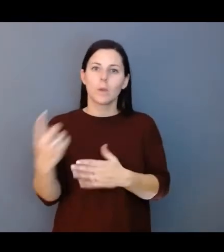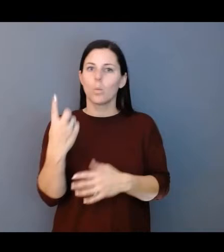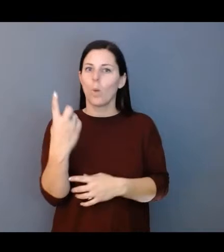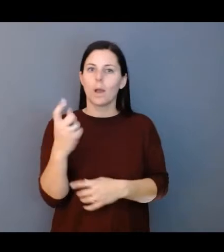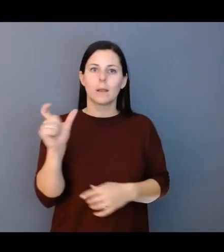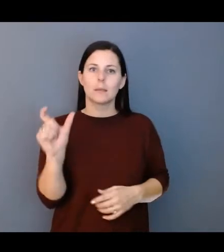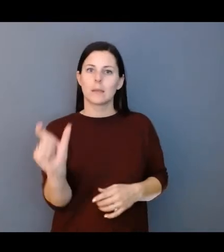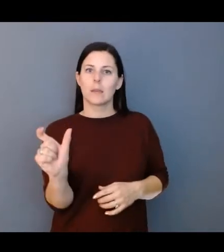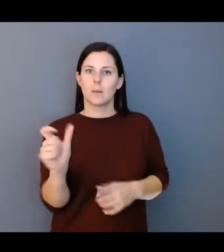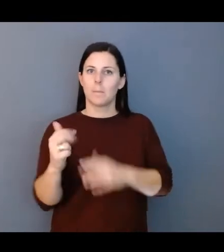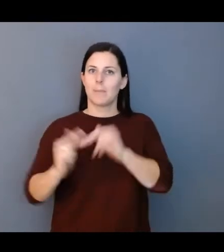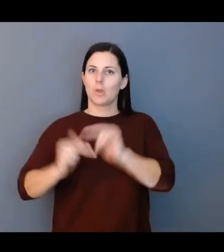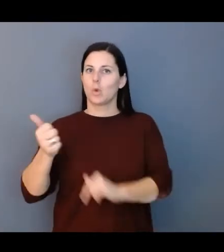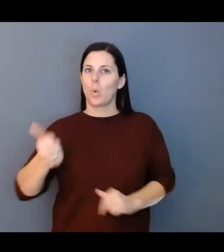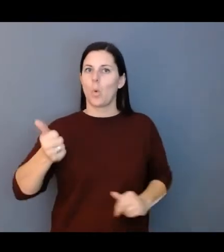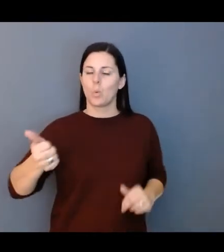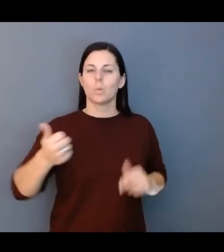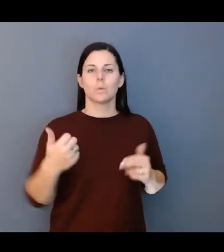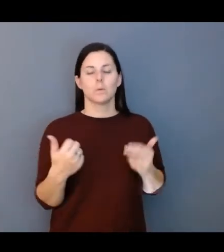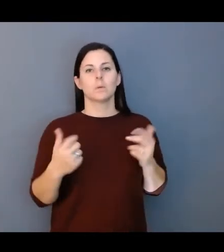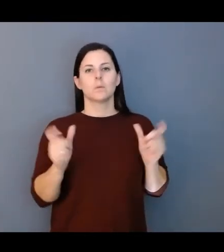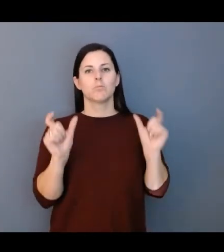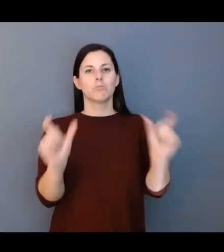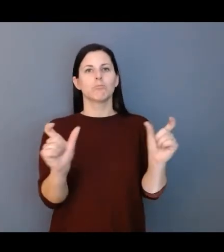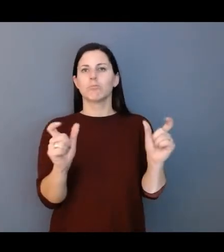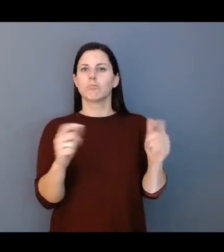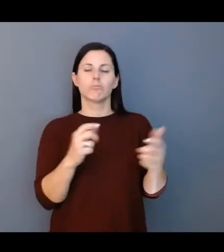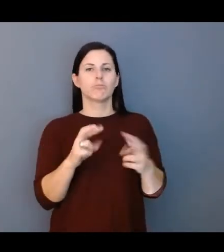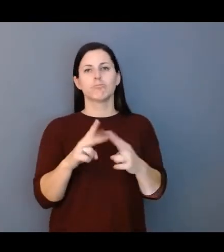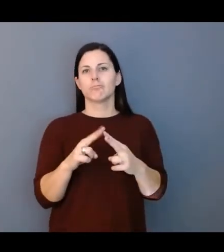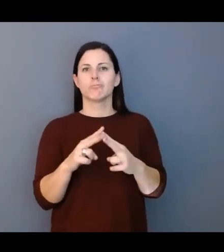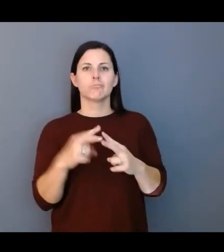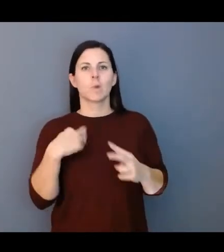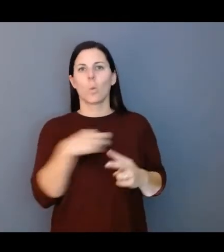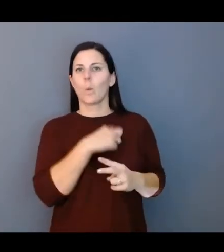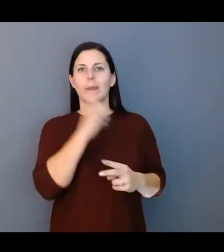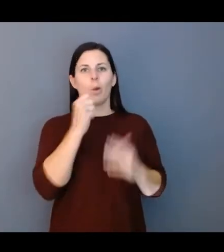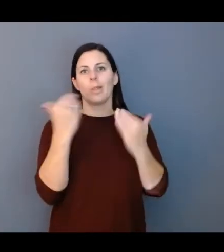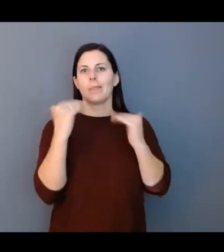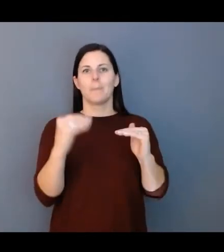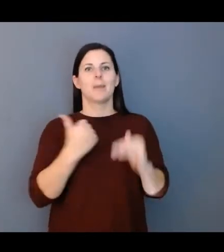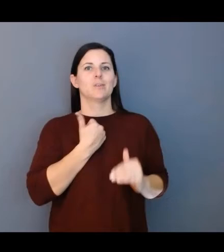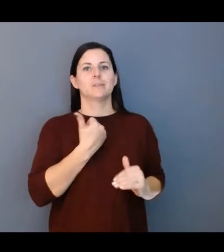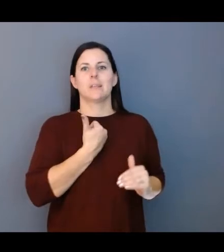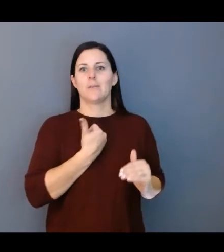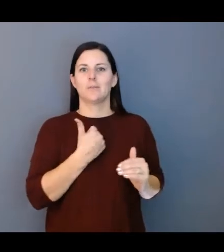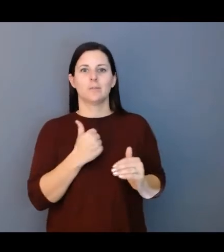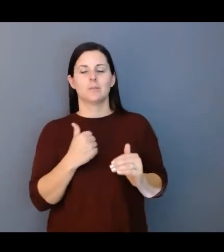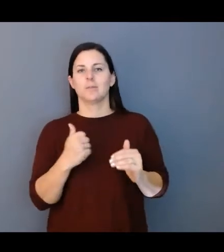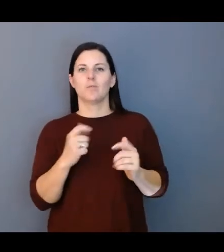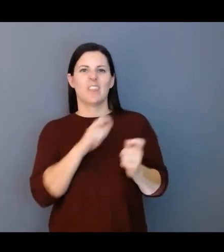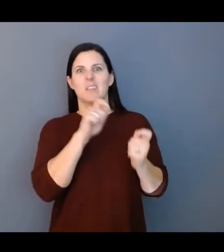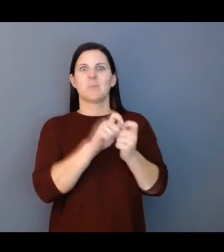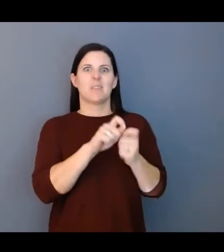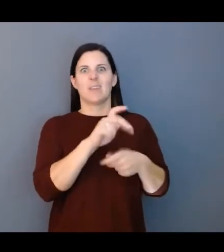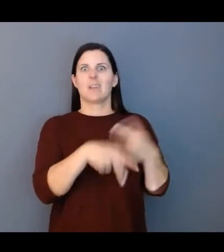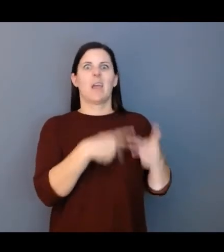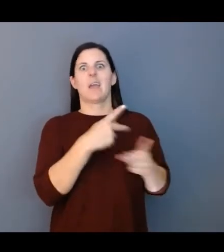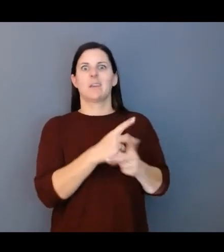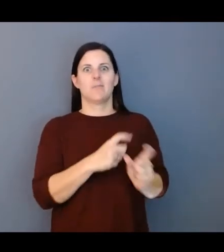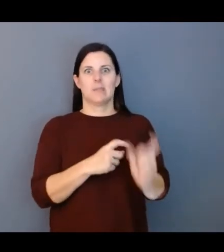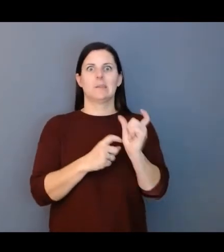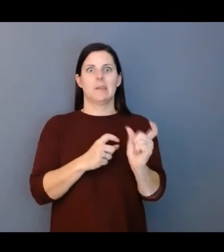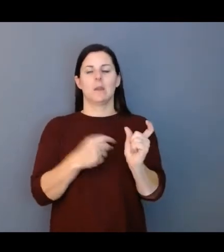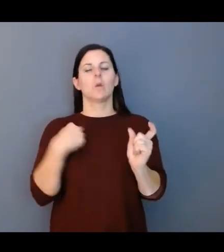you can bring your own container, which is build your own container mechanism. So we don't restrict ourselves with a specific